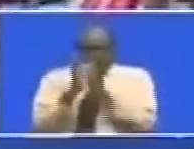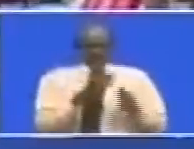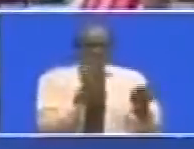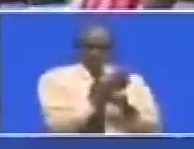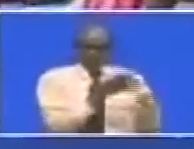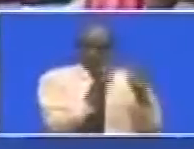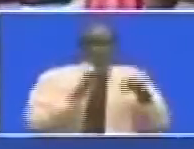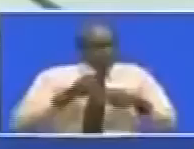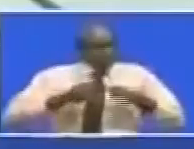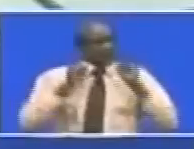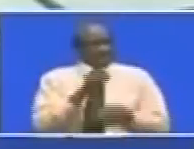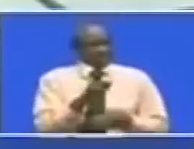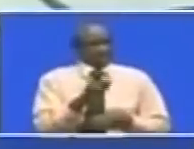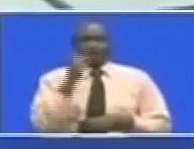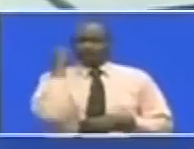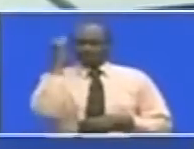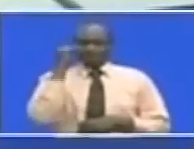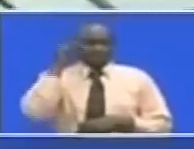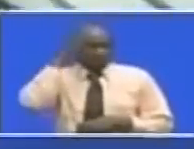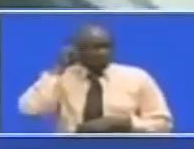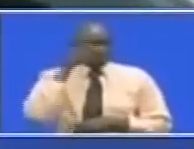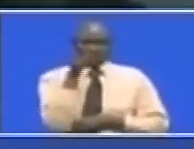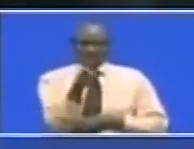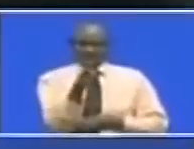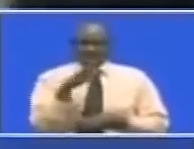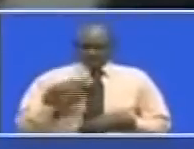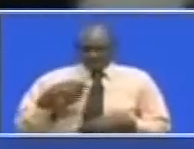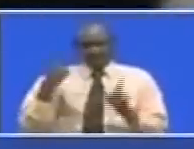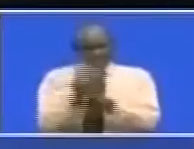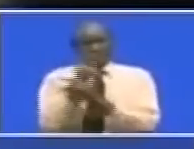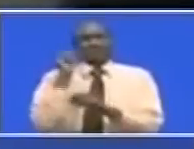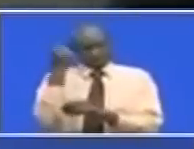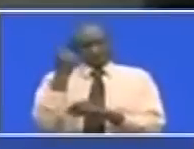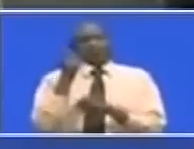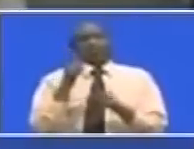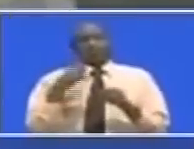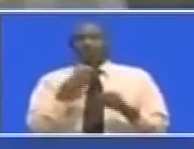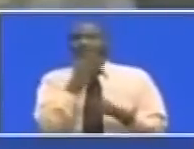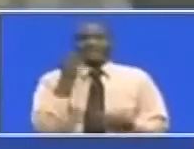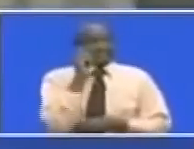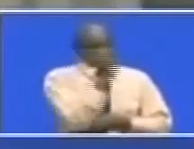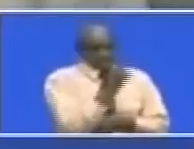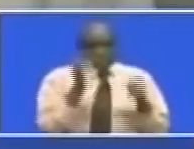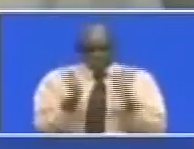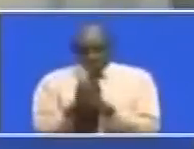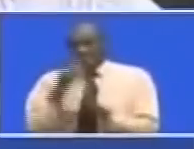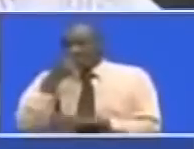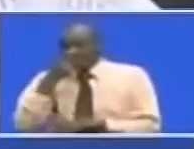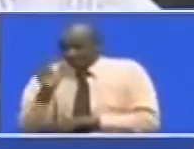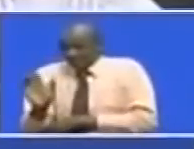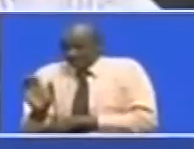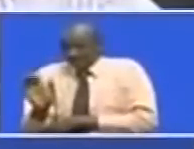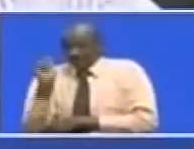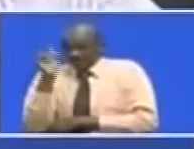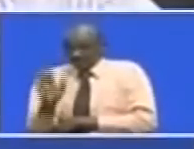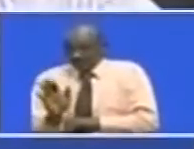at independence. The political philosophies adopted by the founding presidents, Mzee Jomo Kenyatta and Mwalimu Julius Nyerere.